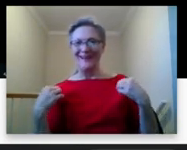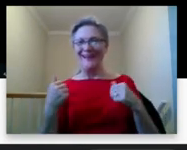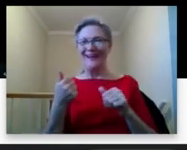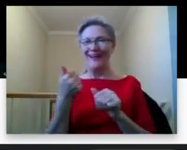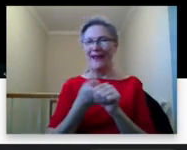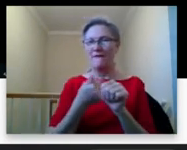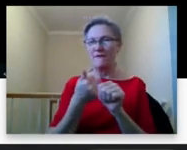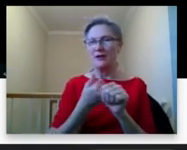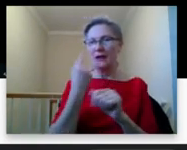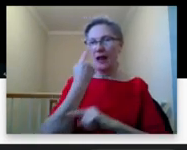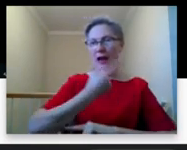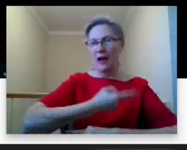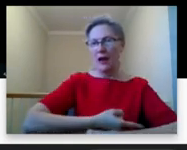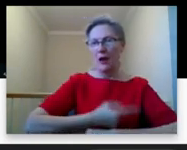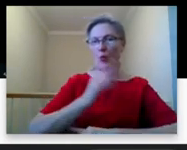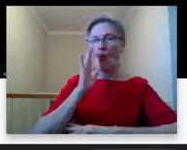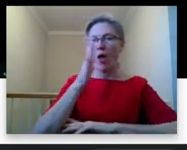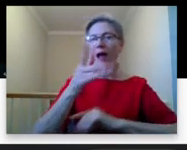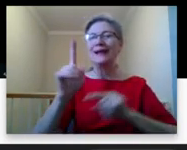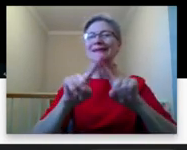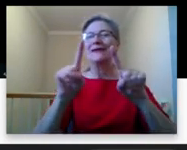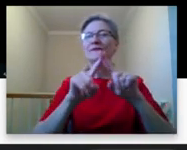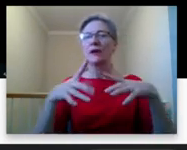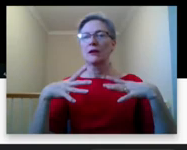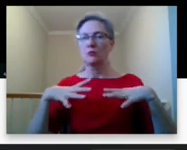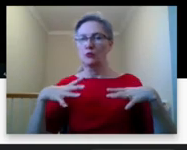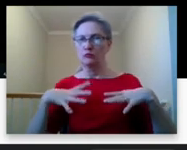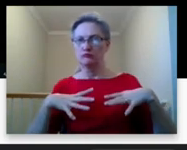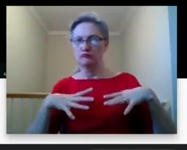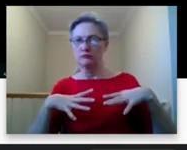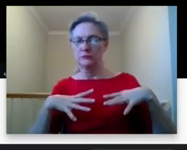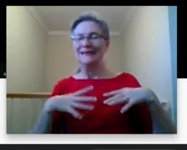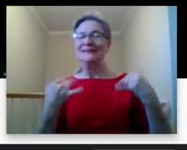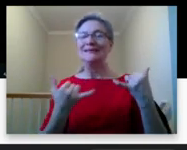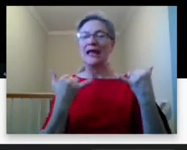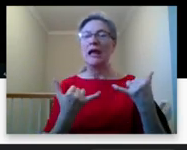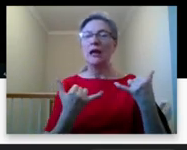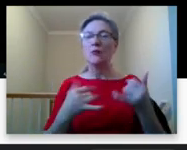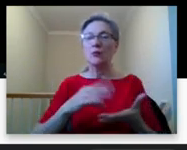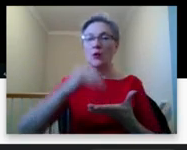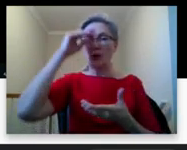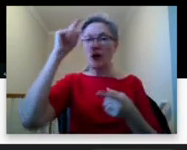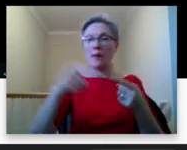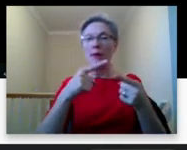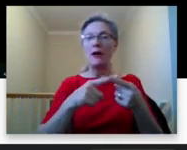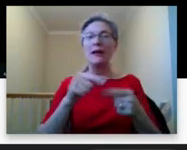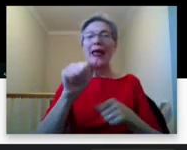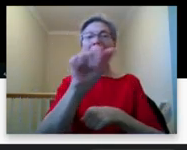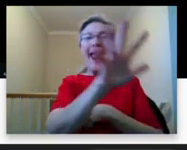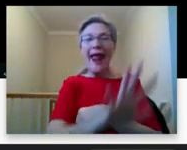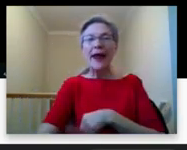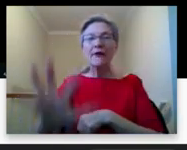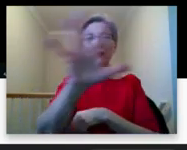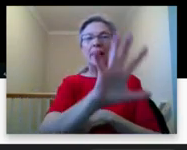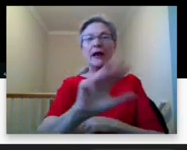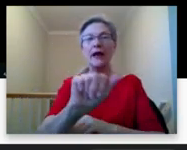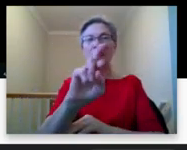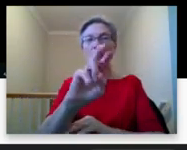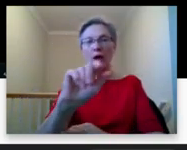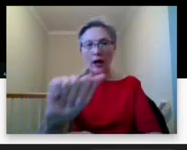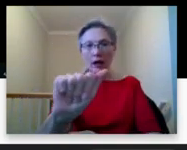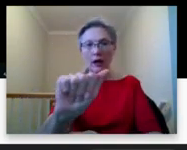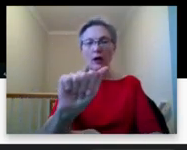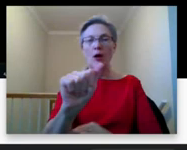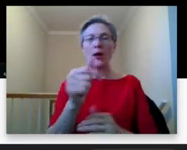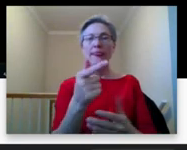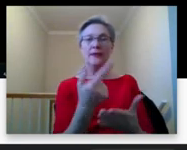throughout the week. So today we are jumping into area, right? And we're going to come back to this 5x7